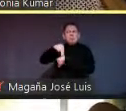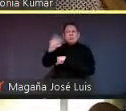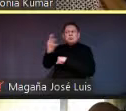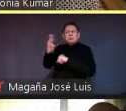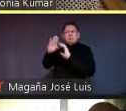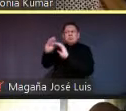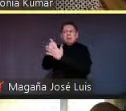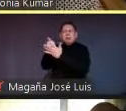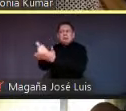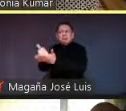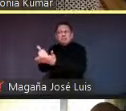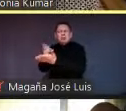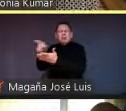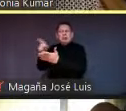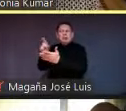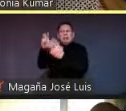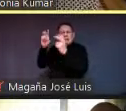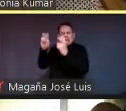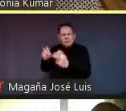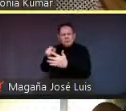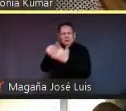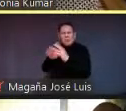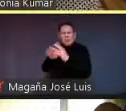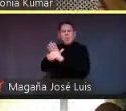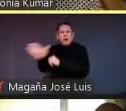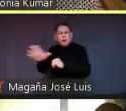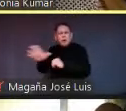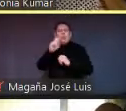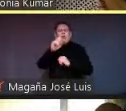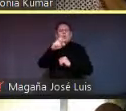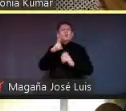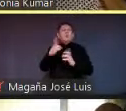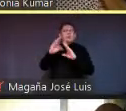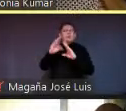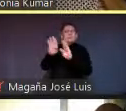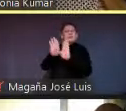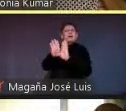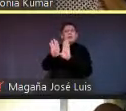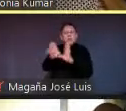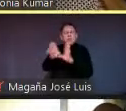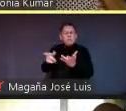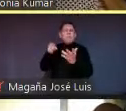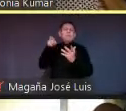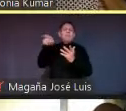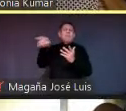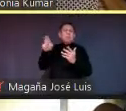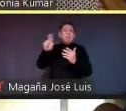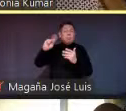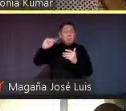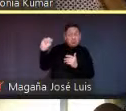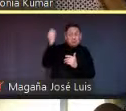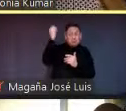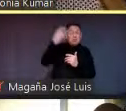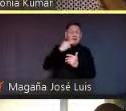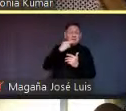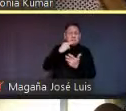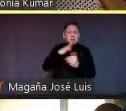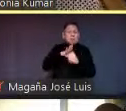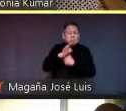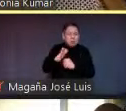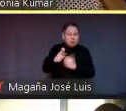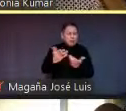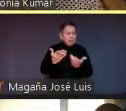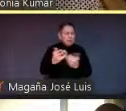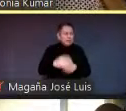and social care needs? What types of doctors do you need to meet these needs? And with all bearing that all